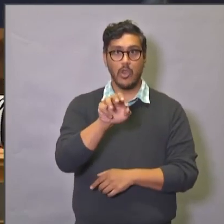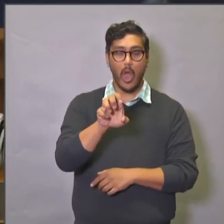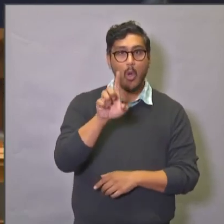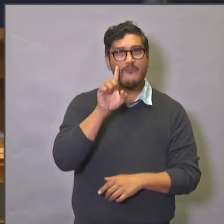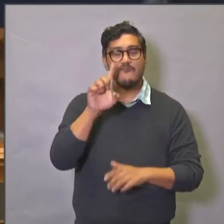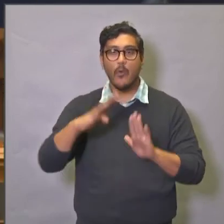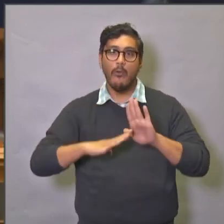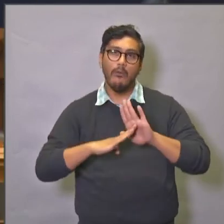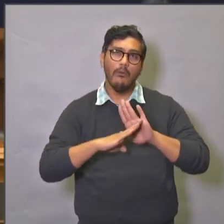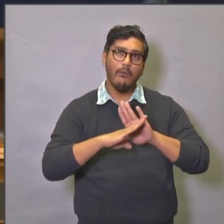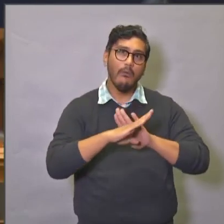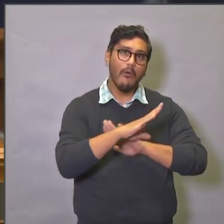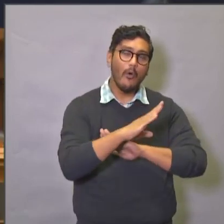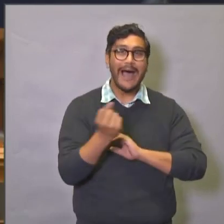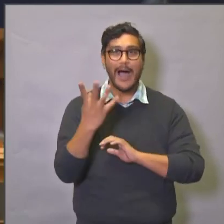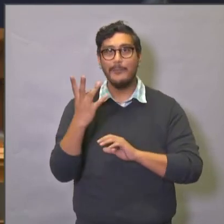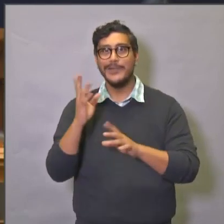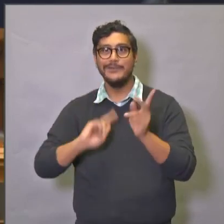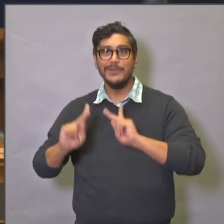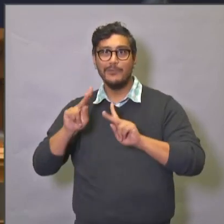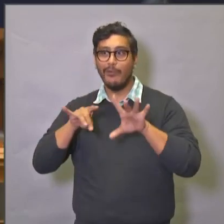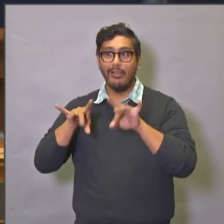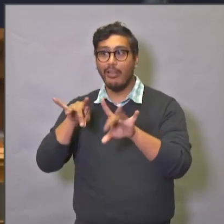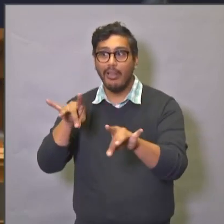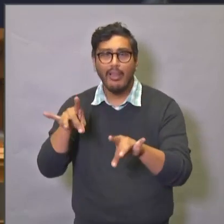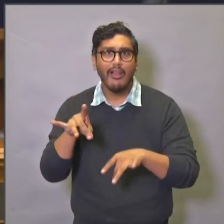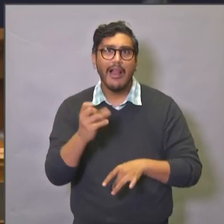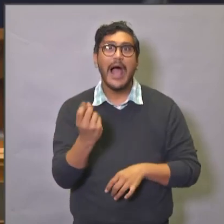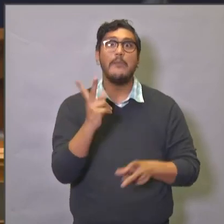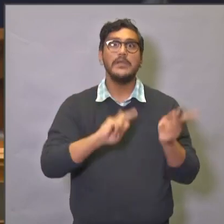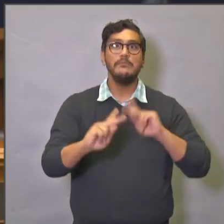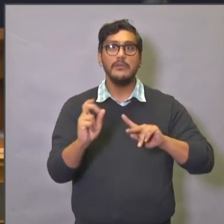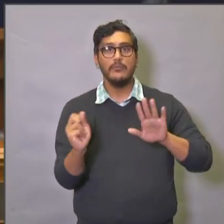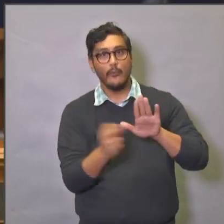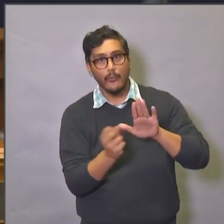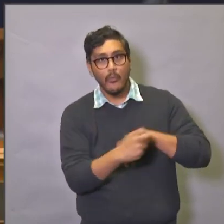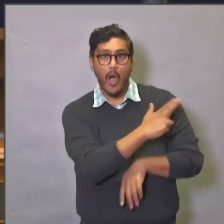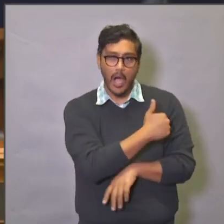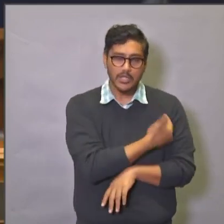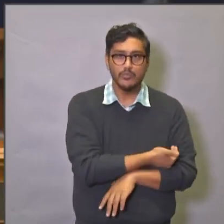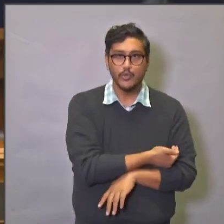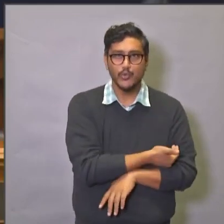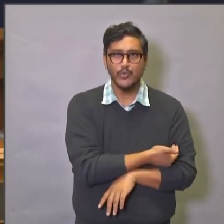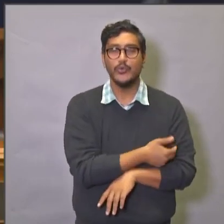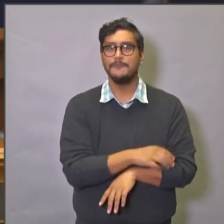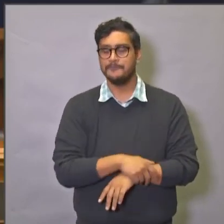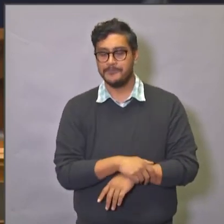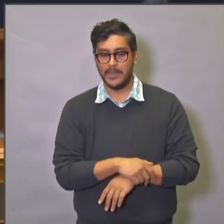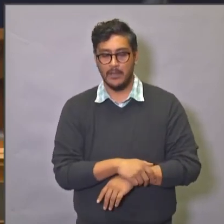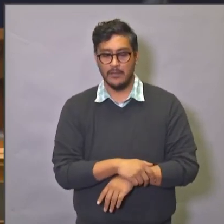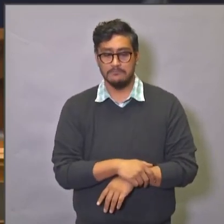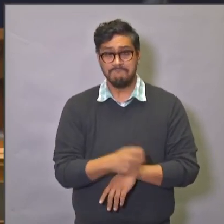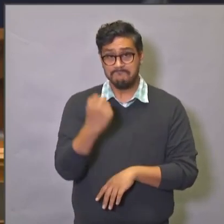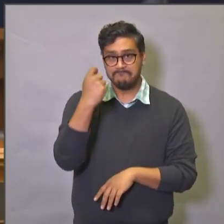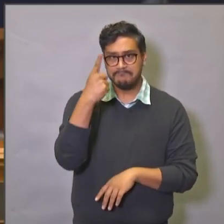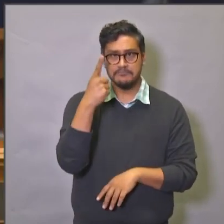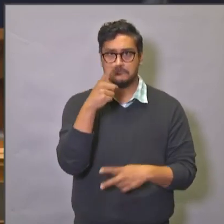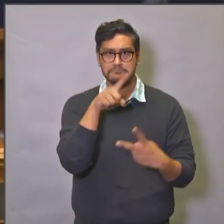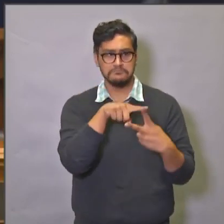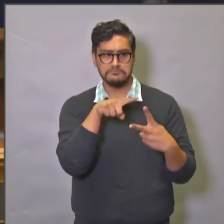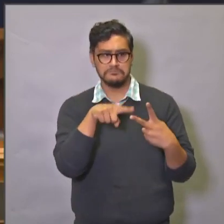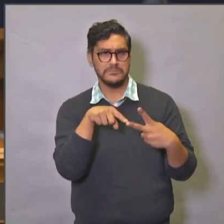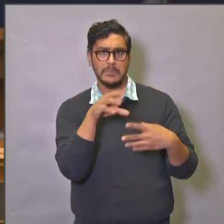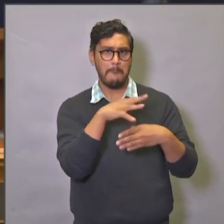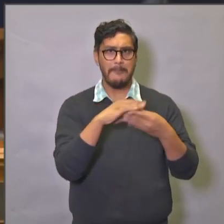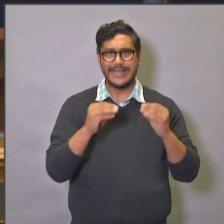may be later in the fall. And I don't think either message is contradictory, although